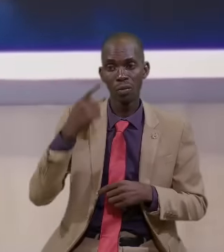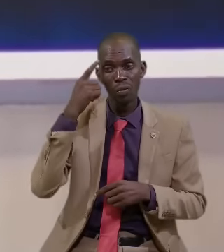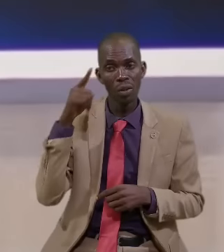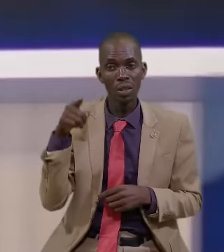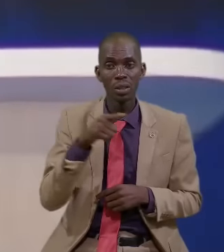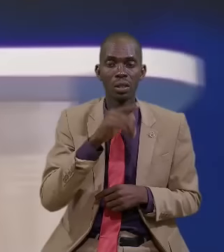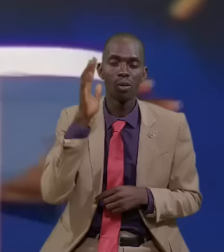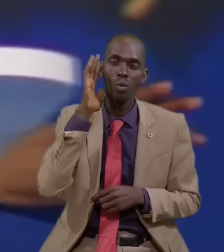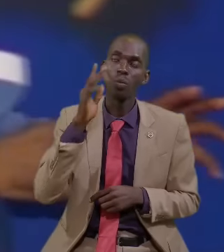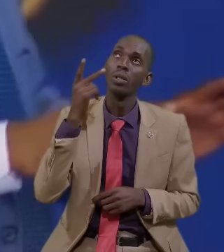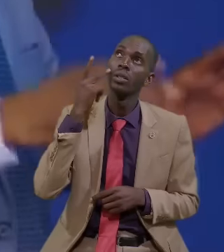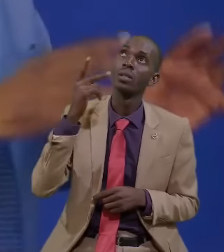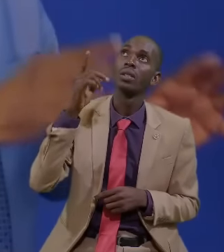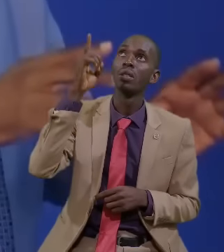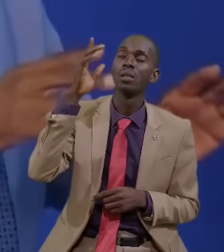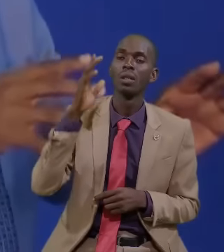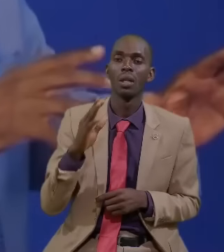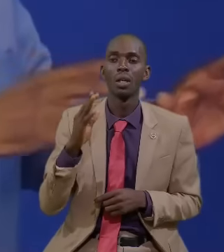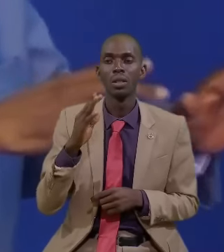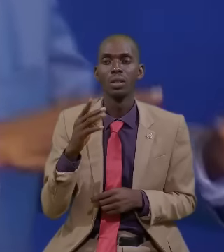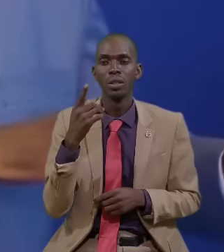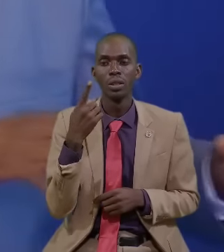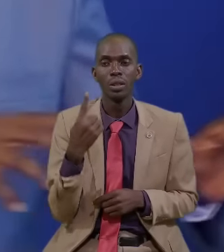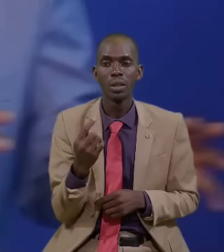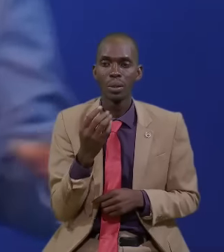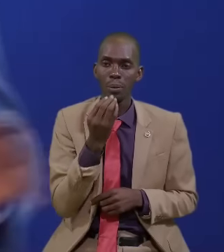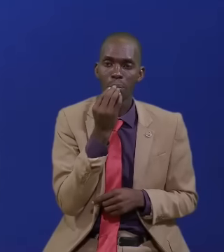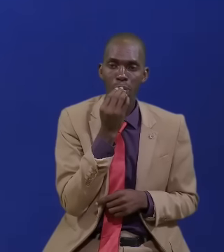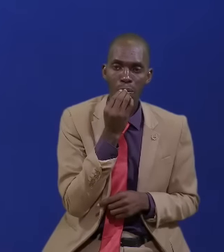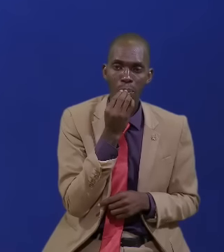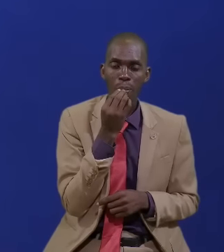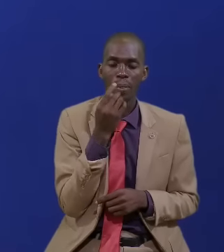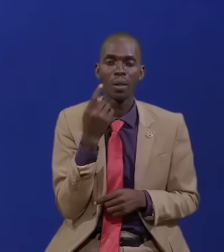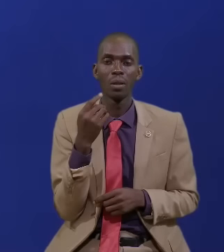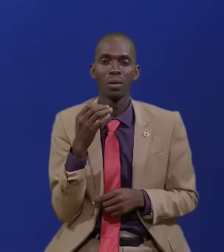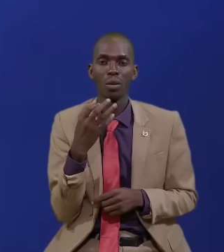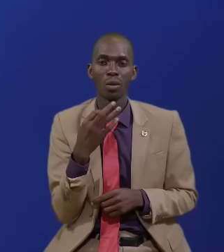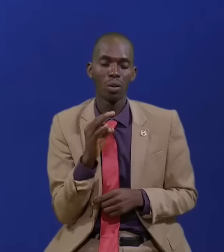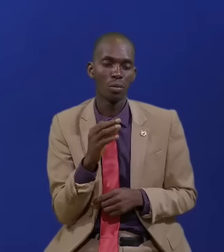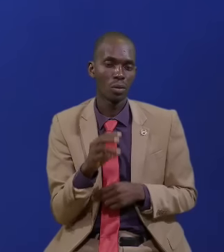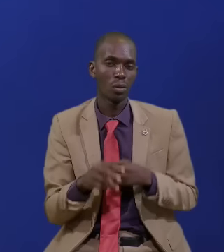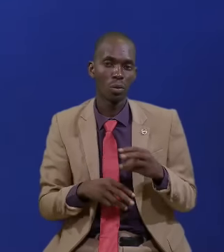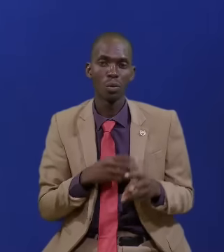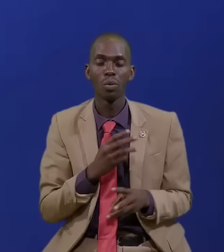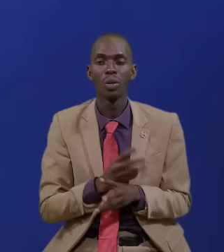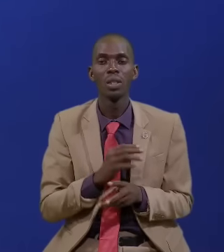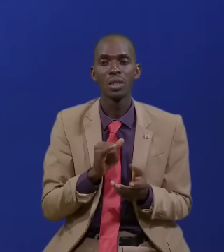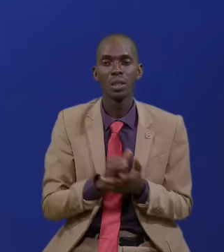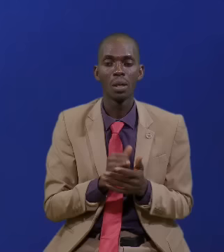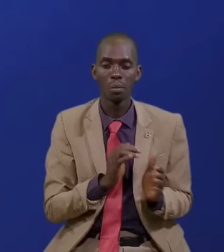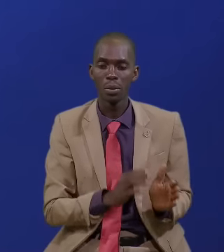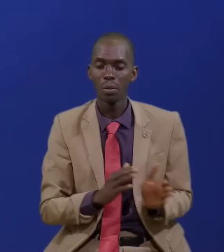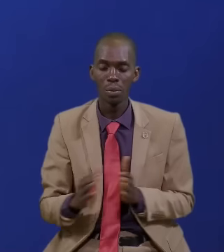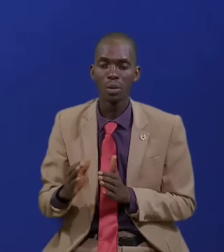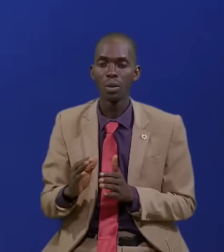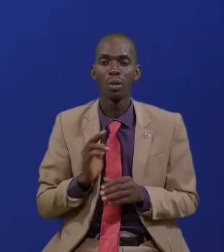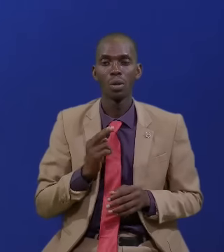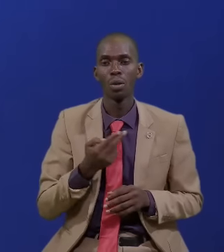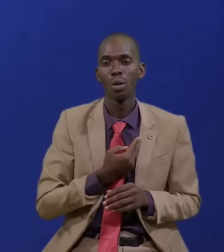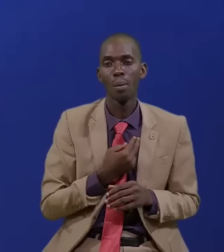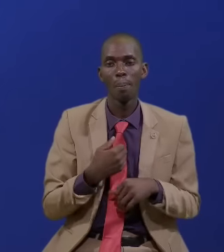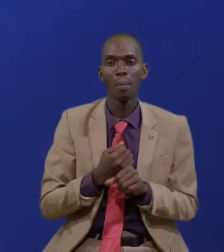shall see God. The food, the word that prepares us, makes us fit